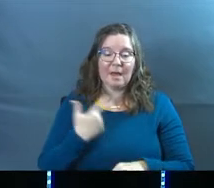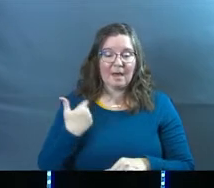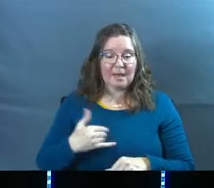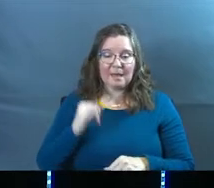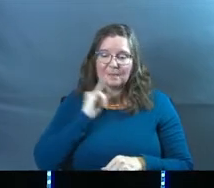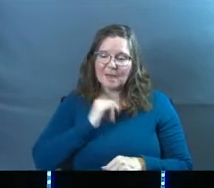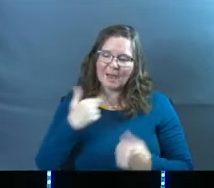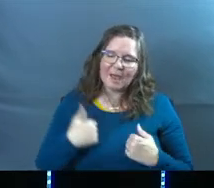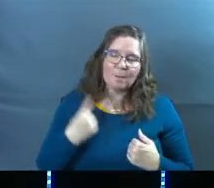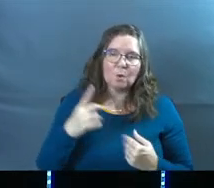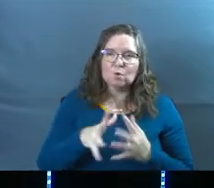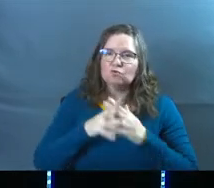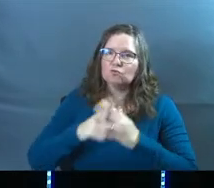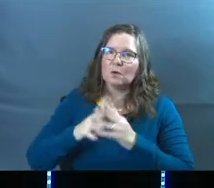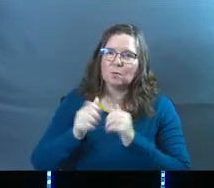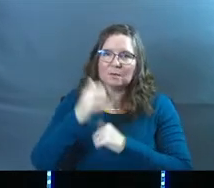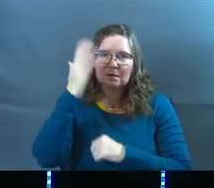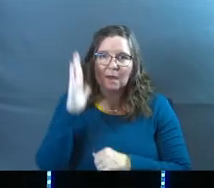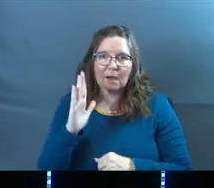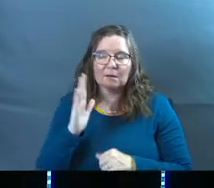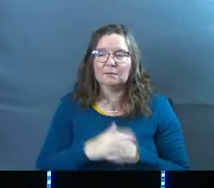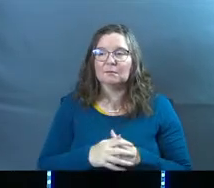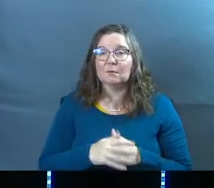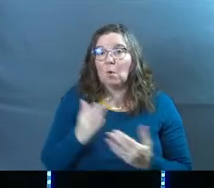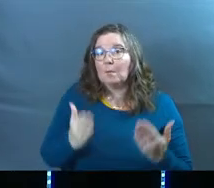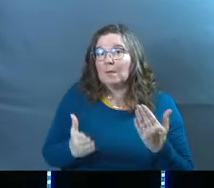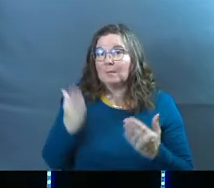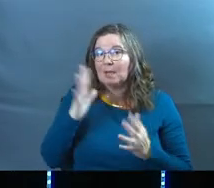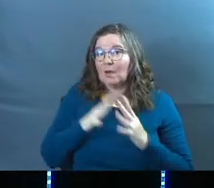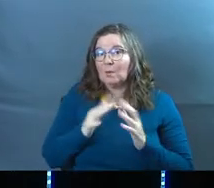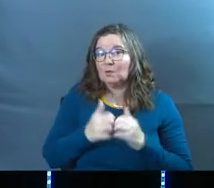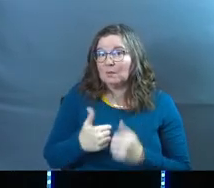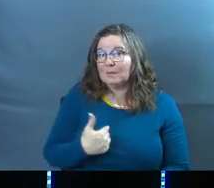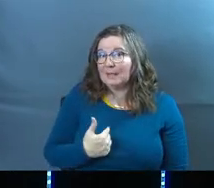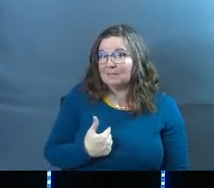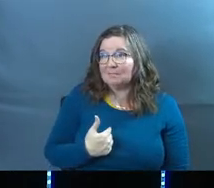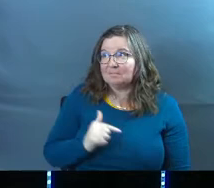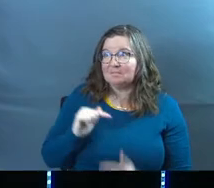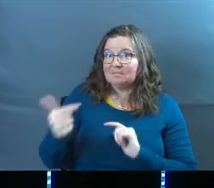am Israel. I am one who wrestles with God. Or maybe God wrestles with me.